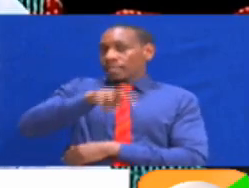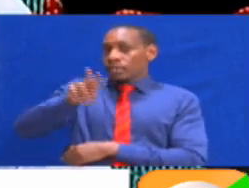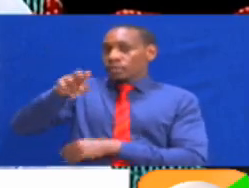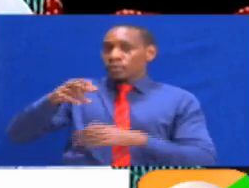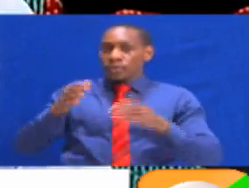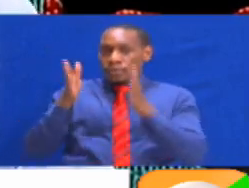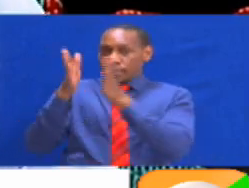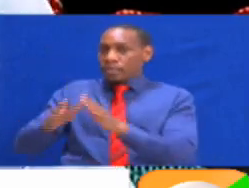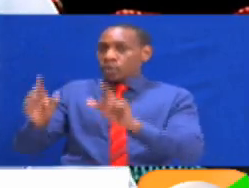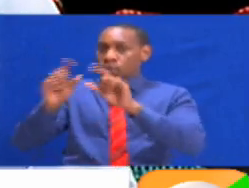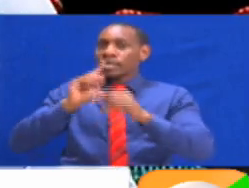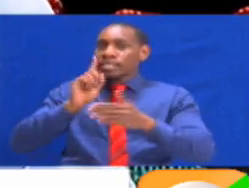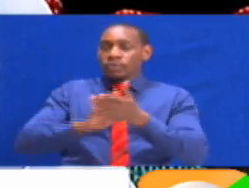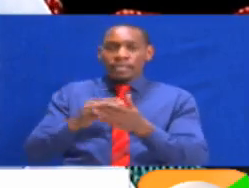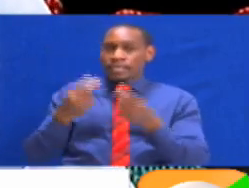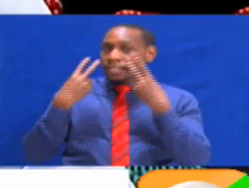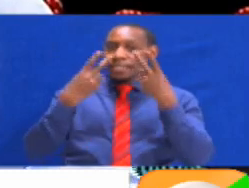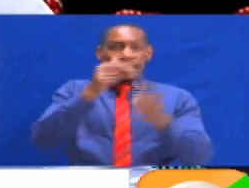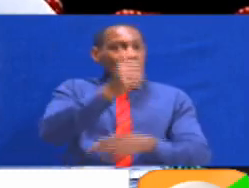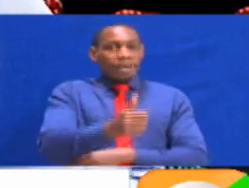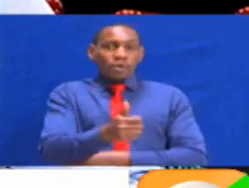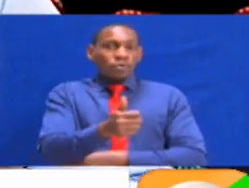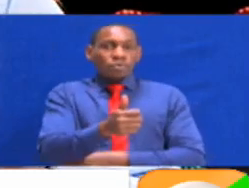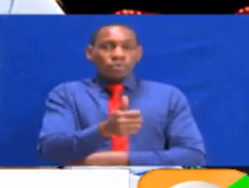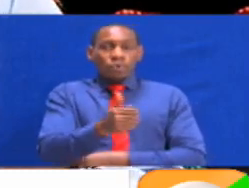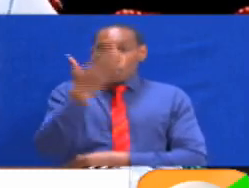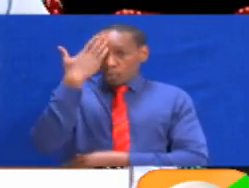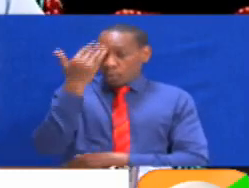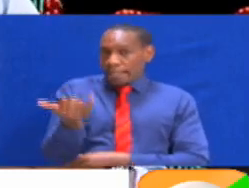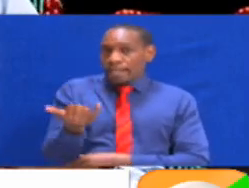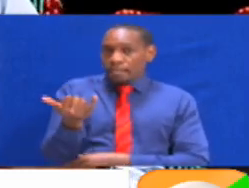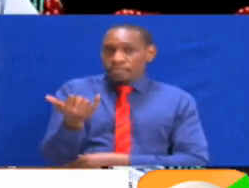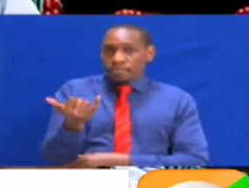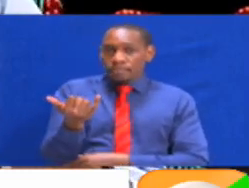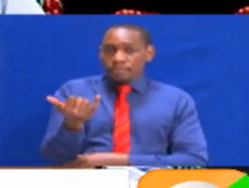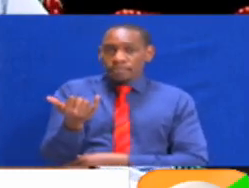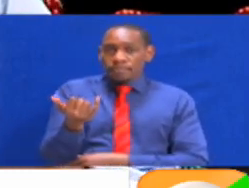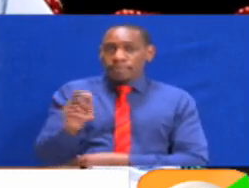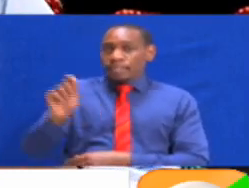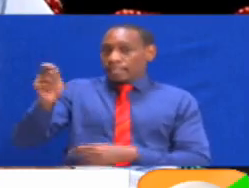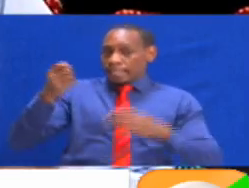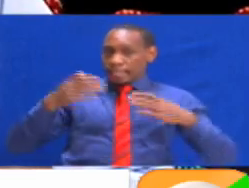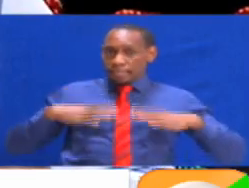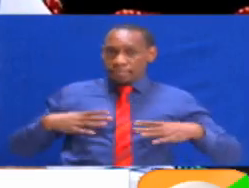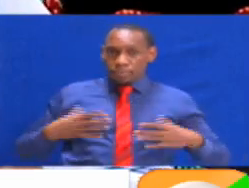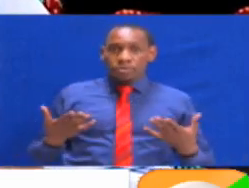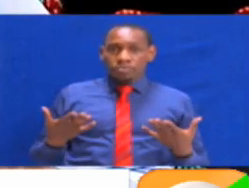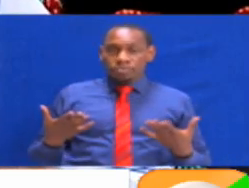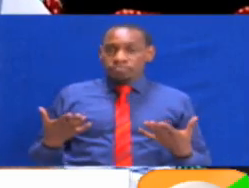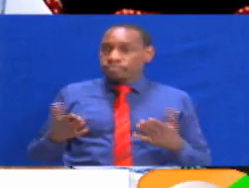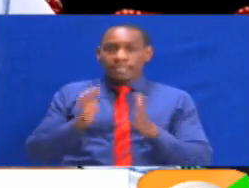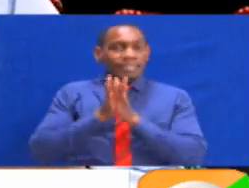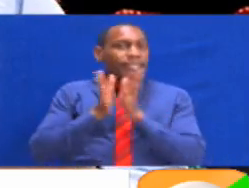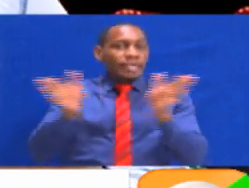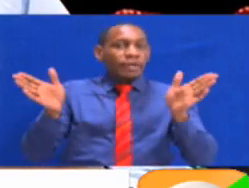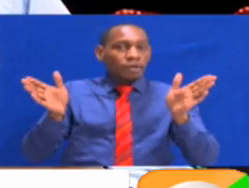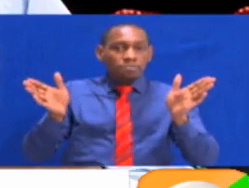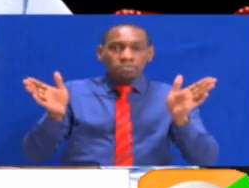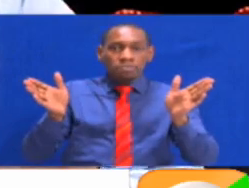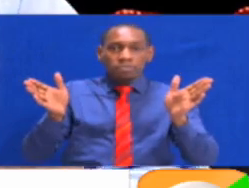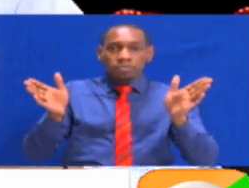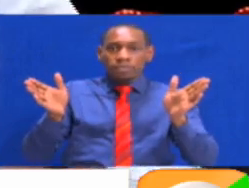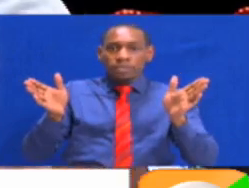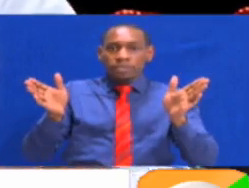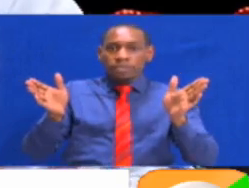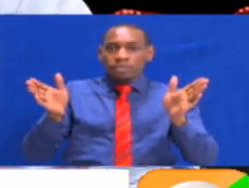who said, but I have not seen it. Mm. Because this is how Kenyans generally